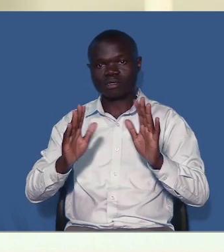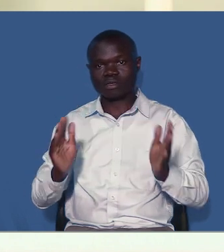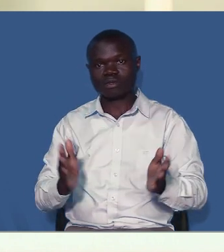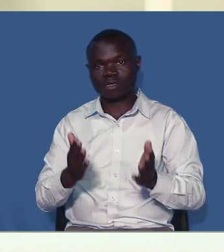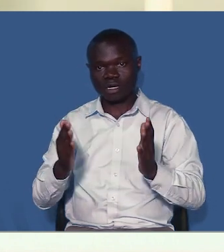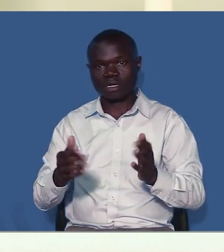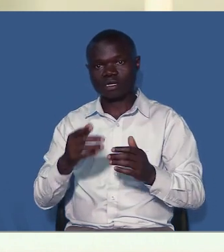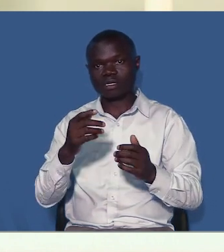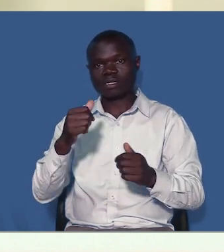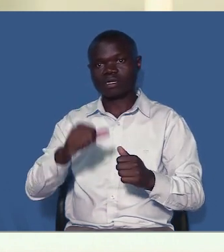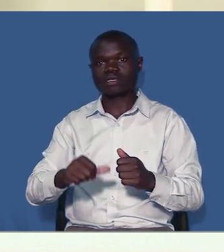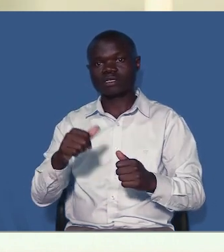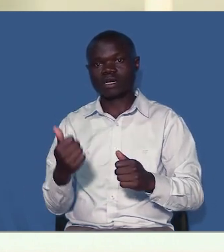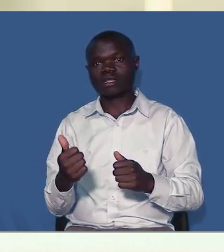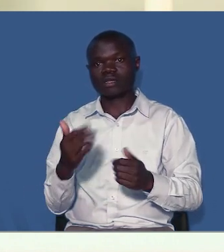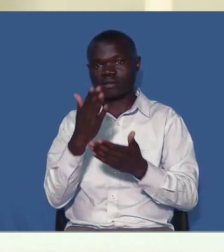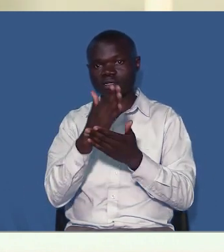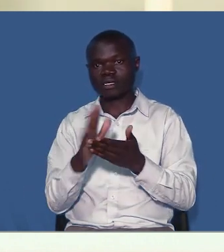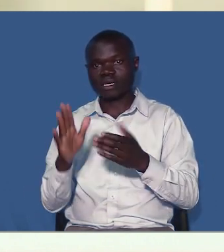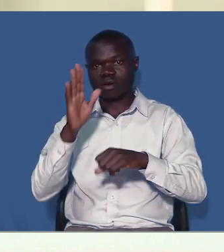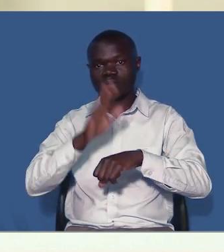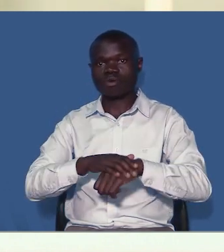We need to share the good news of our salvation.